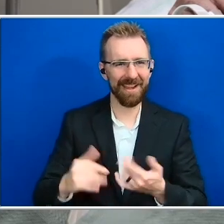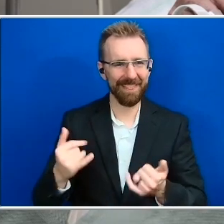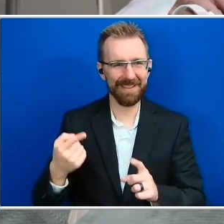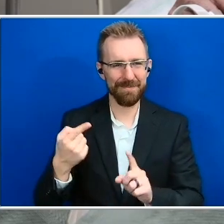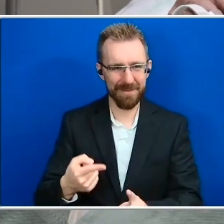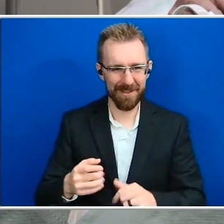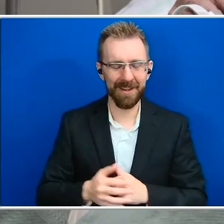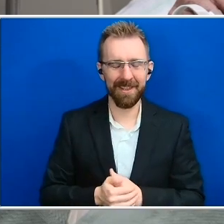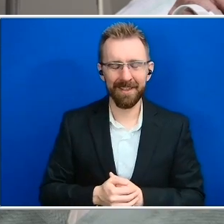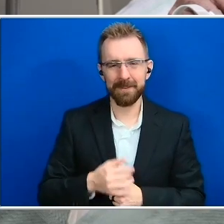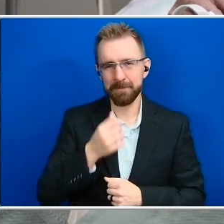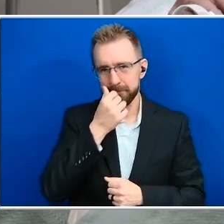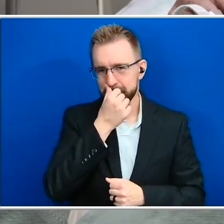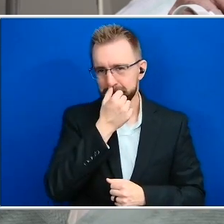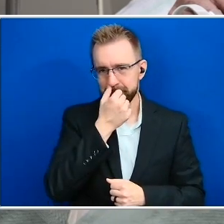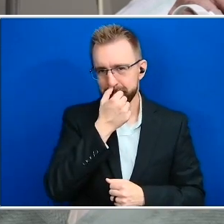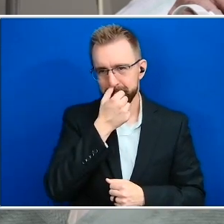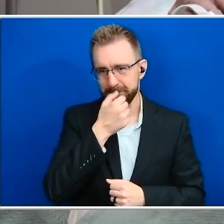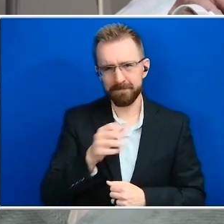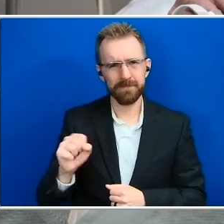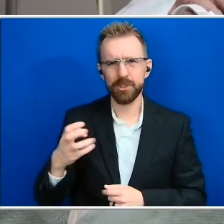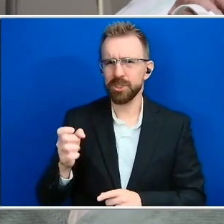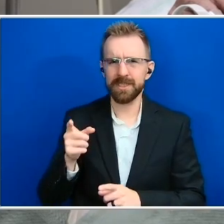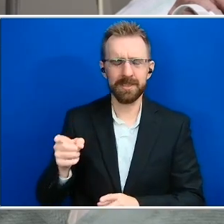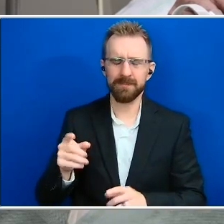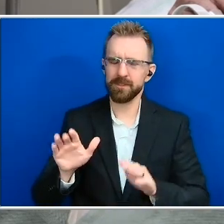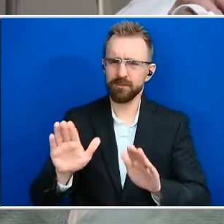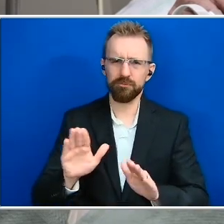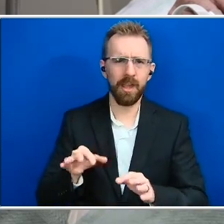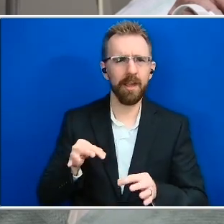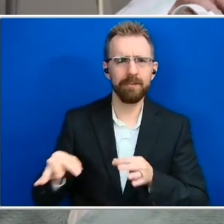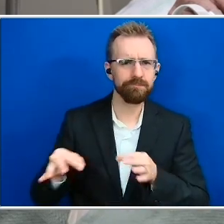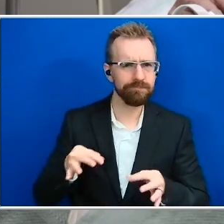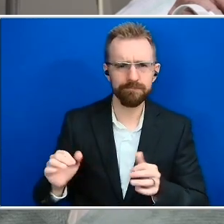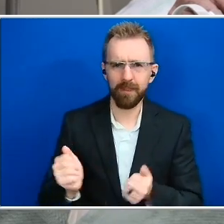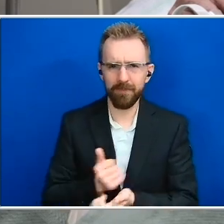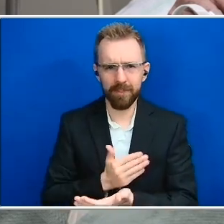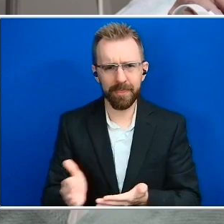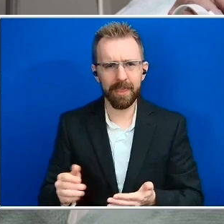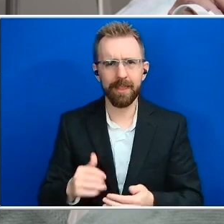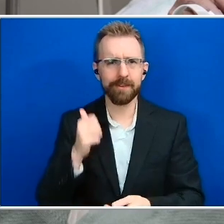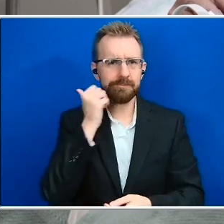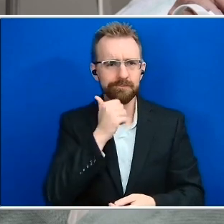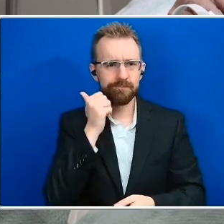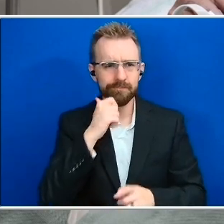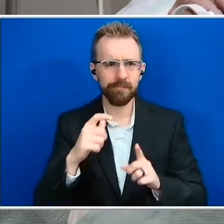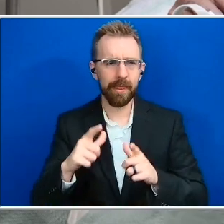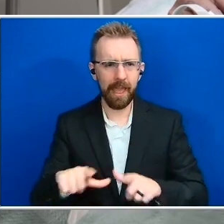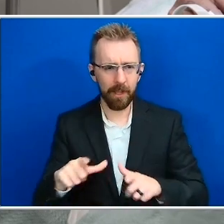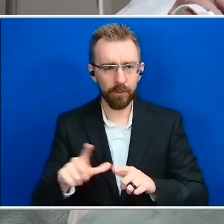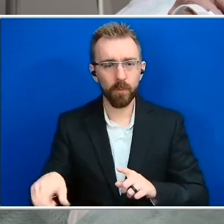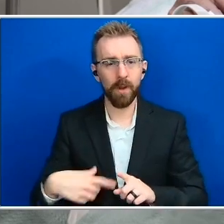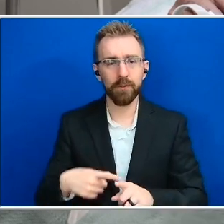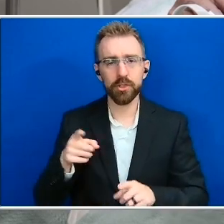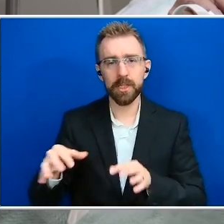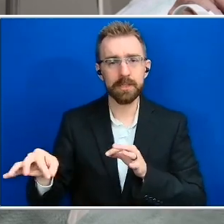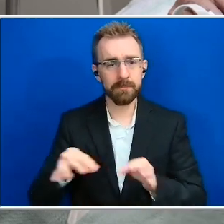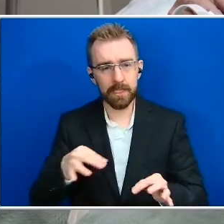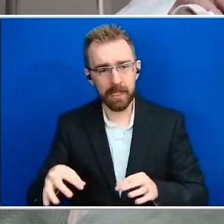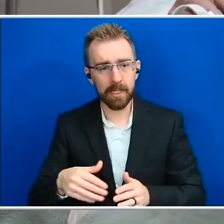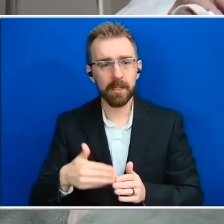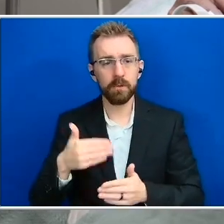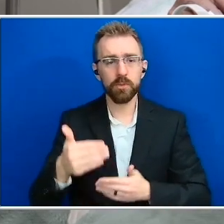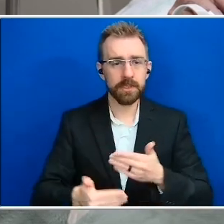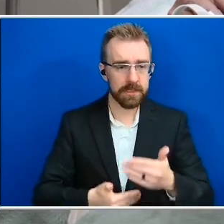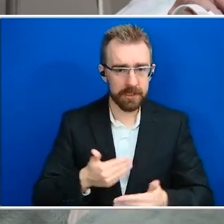she's been great at explaining everything in layman's terms. When she was explaining the procedure, she had